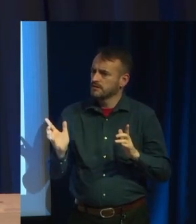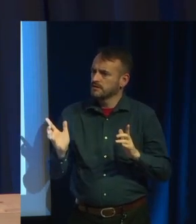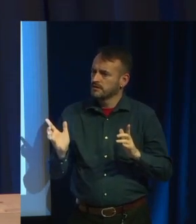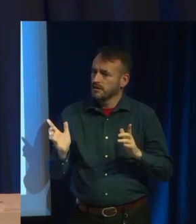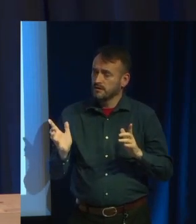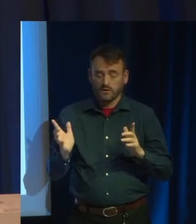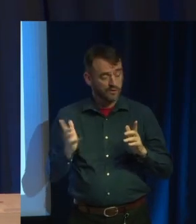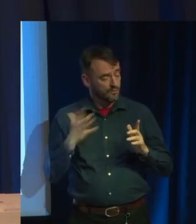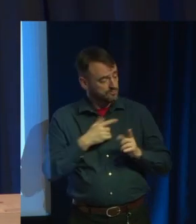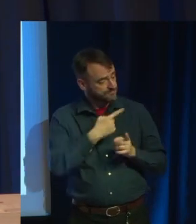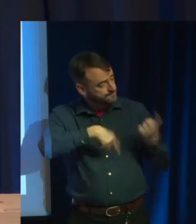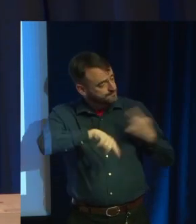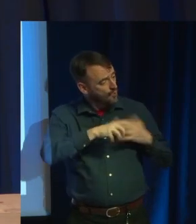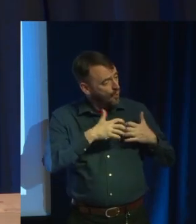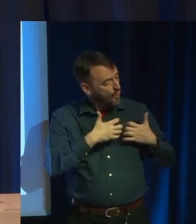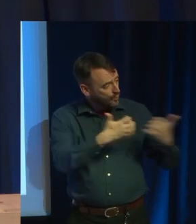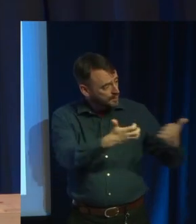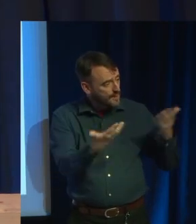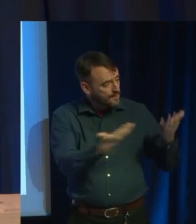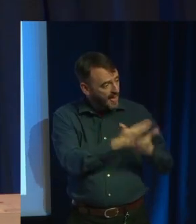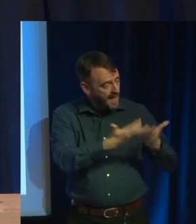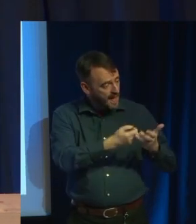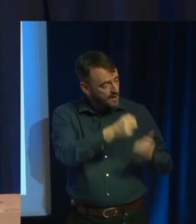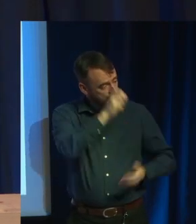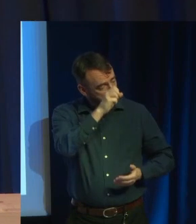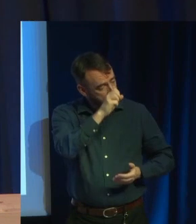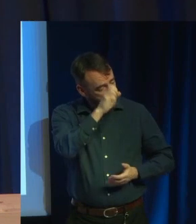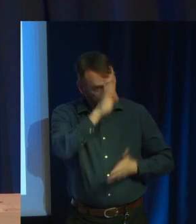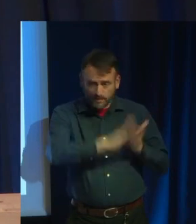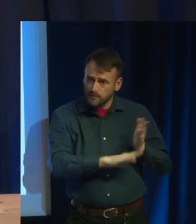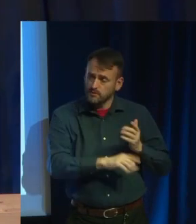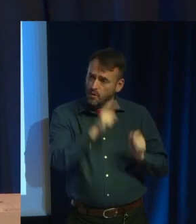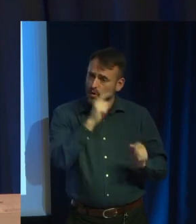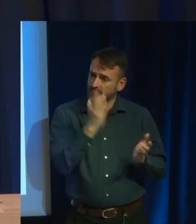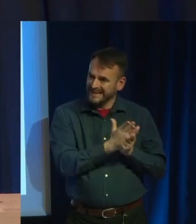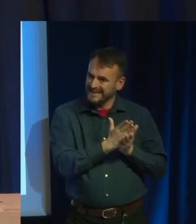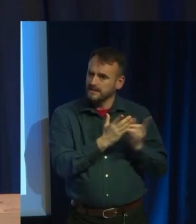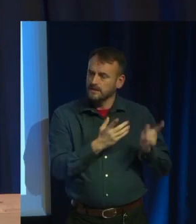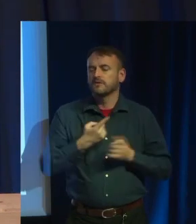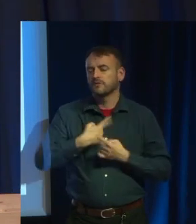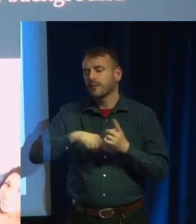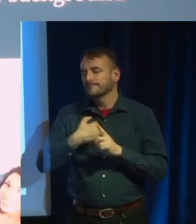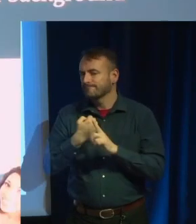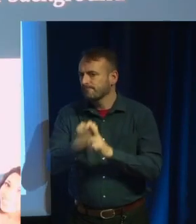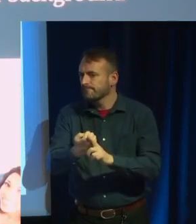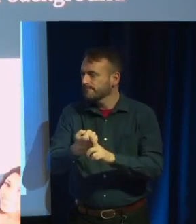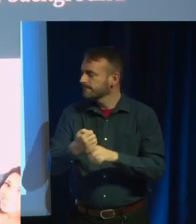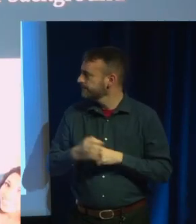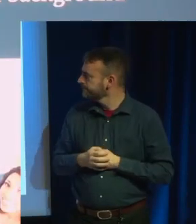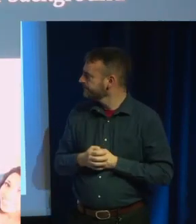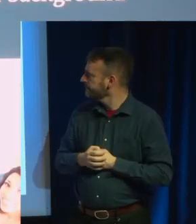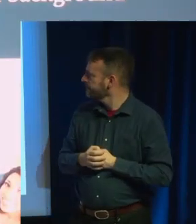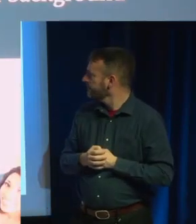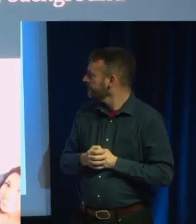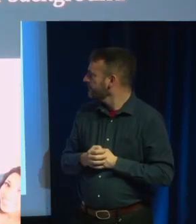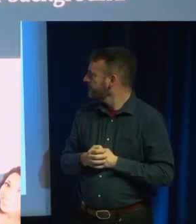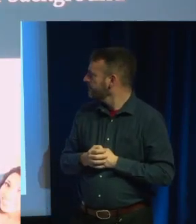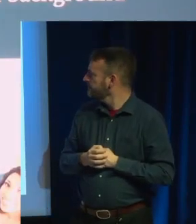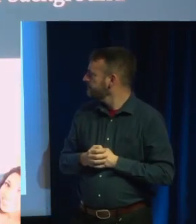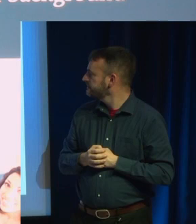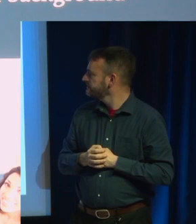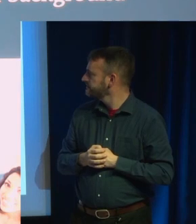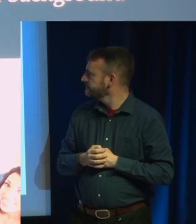to do that. So that's something that we maintained. And the other thing is, if you don't hear